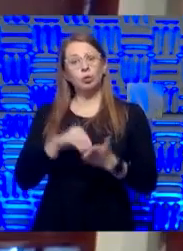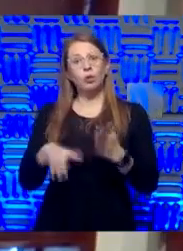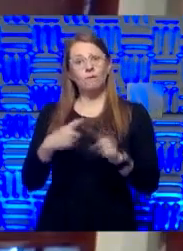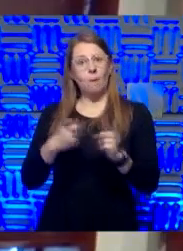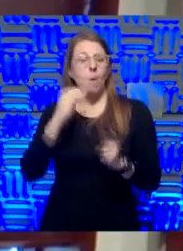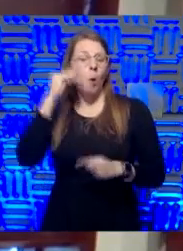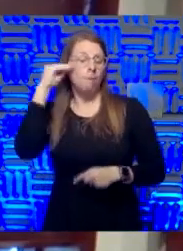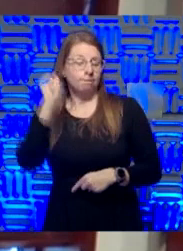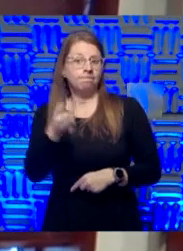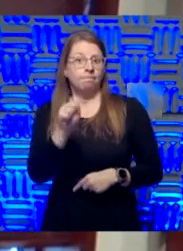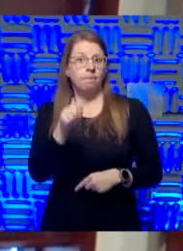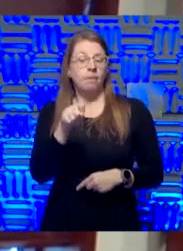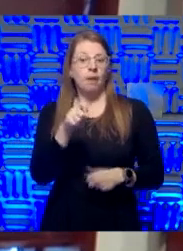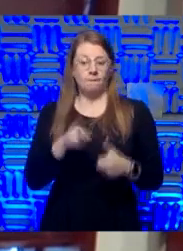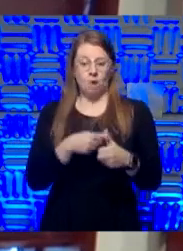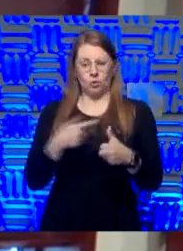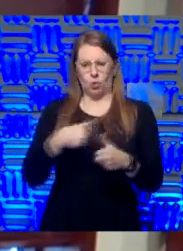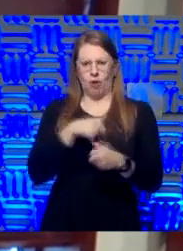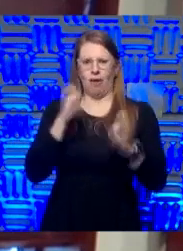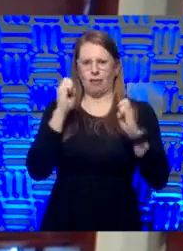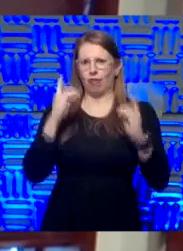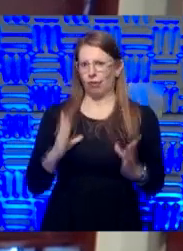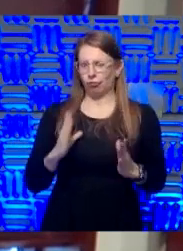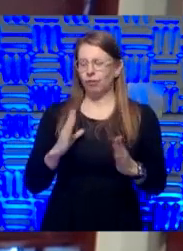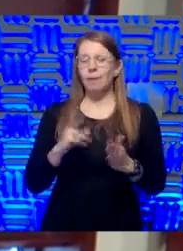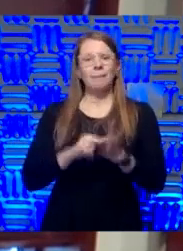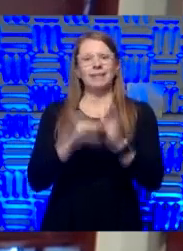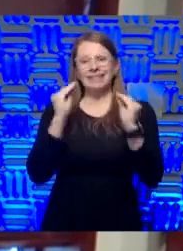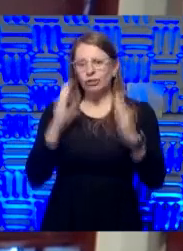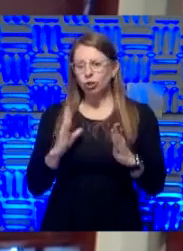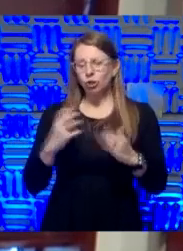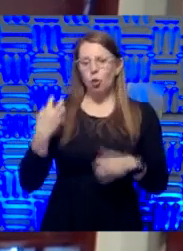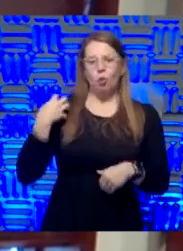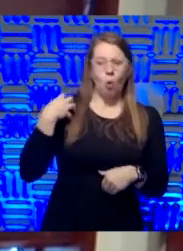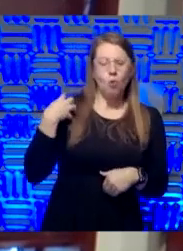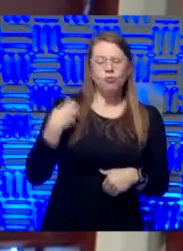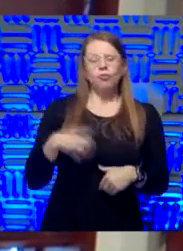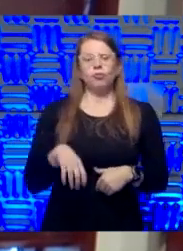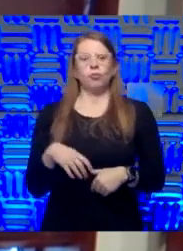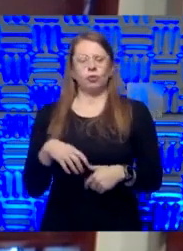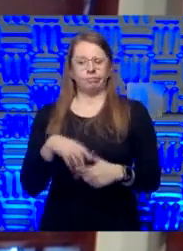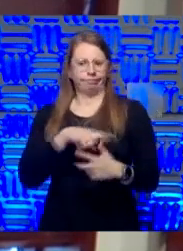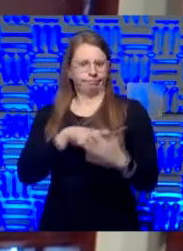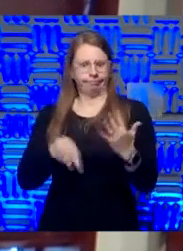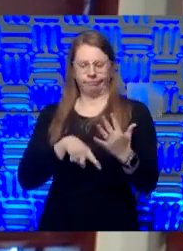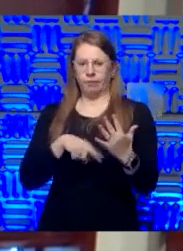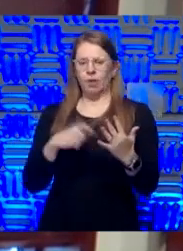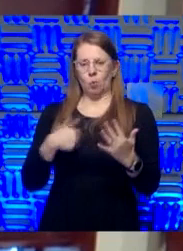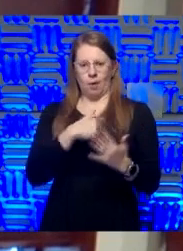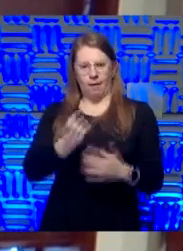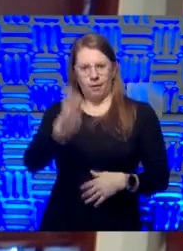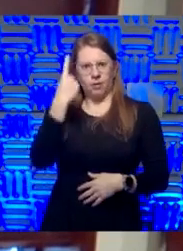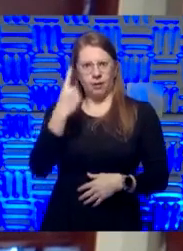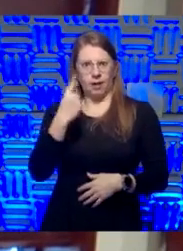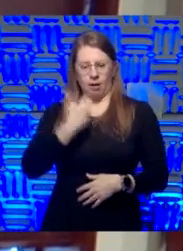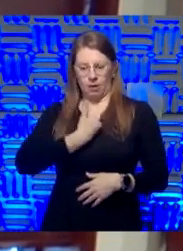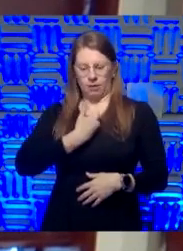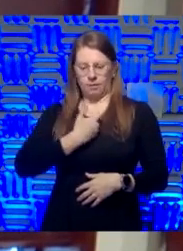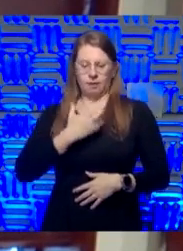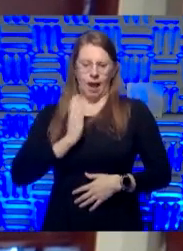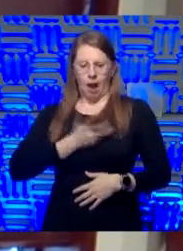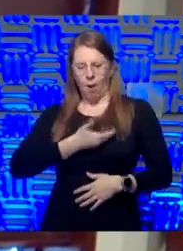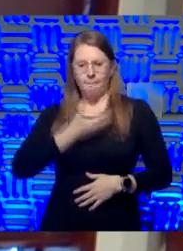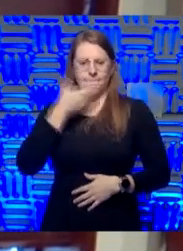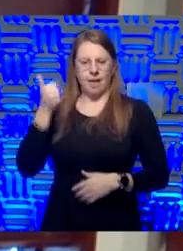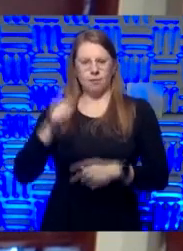and foremost, we're educators. We're all teachers and coaches, and we want to make sure that we understand ourselves, best practice, and